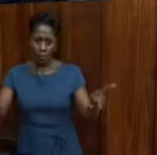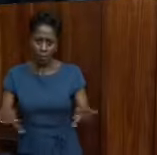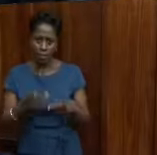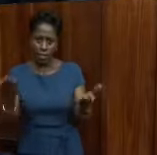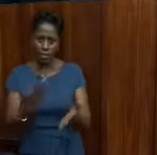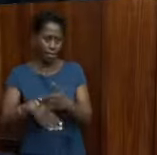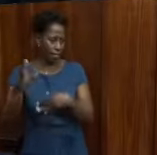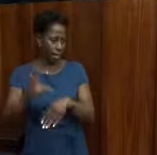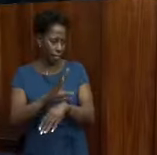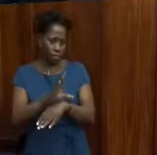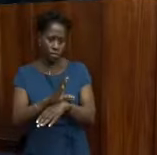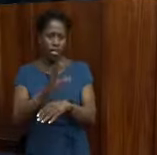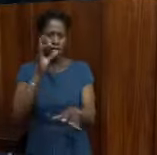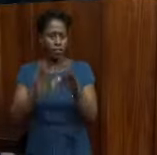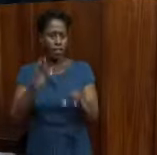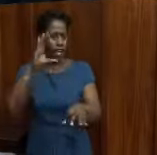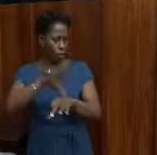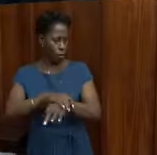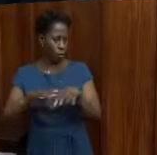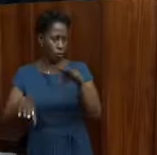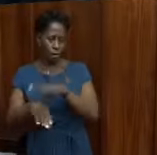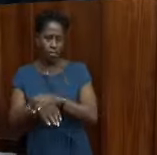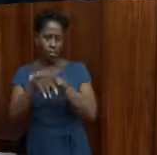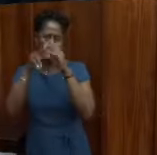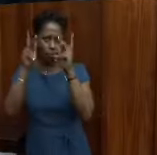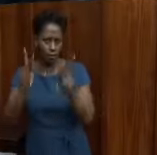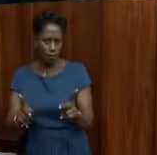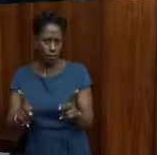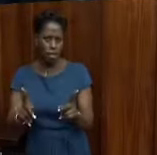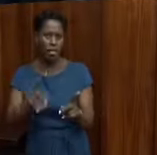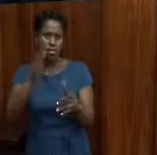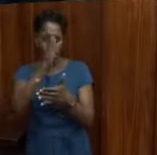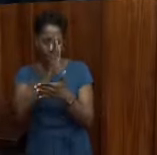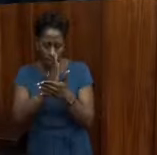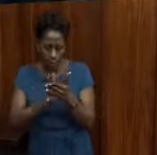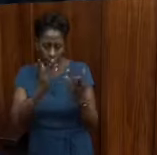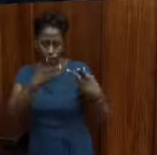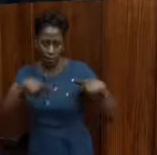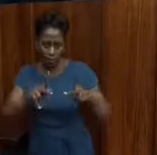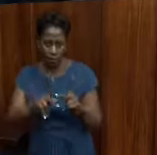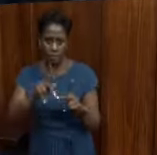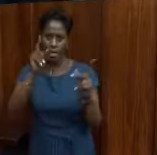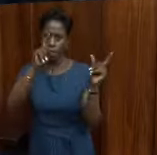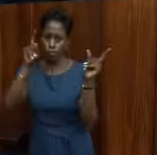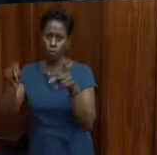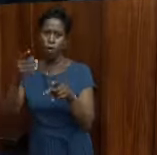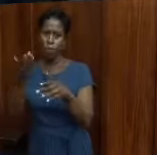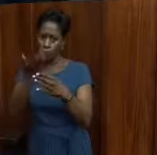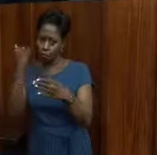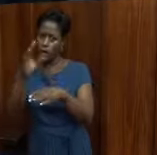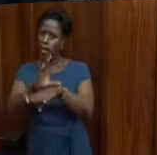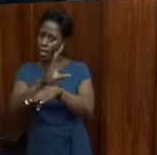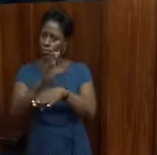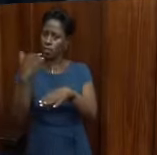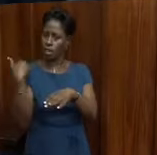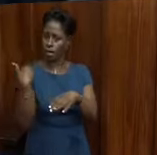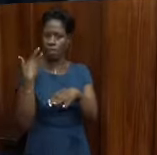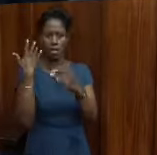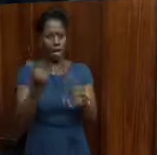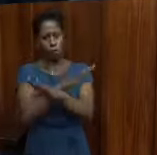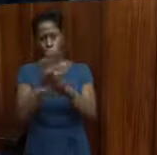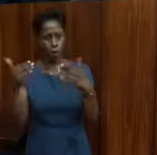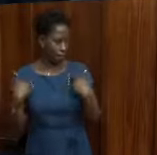We shall rehabilitate one of the old buildings at the former headquarters site on Upper Beach Street to temporarily house detainees. We'll